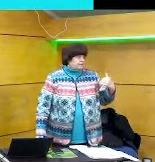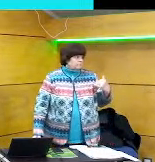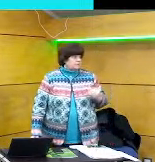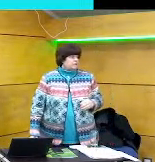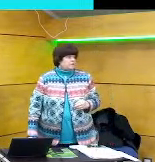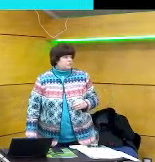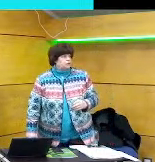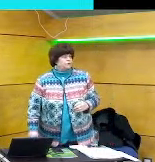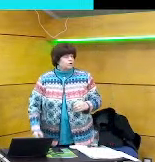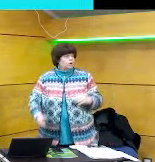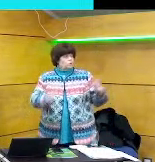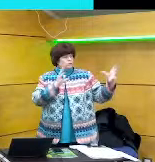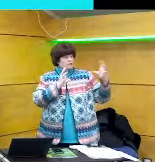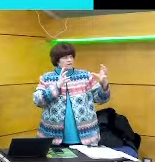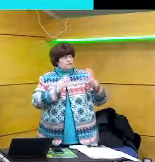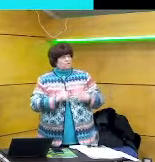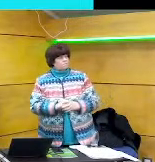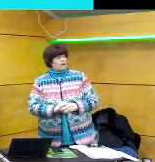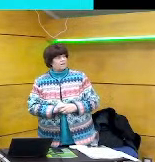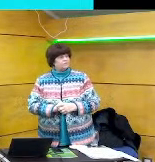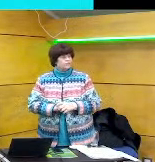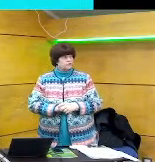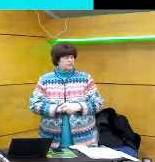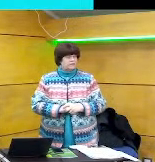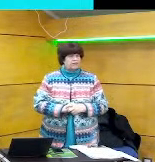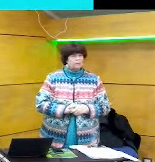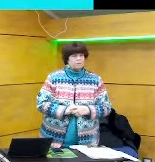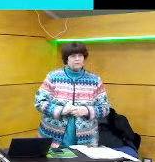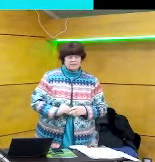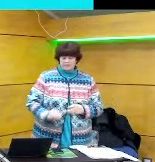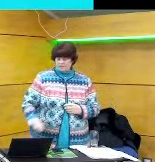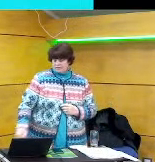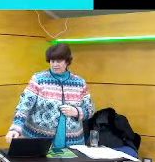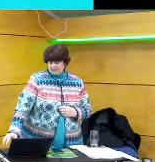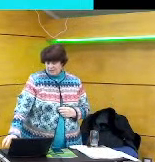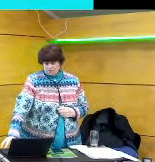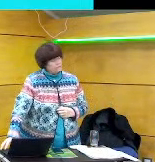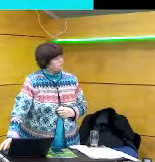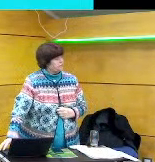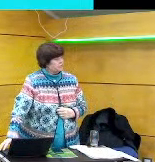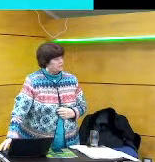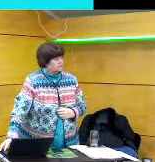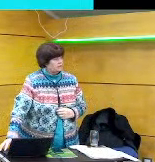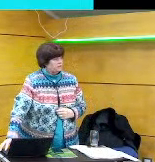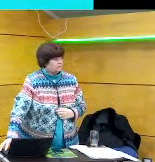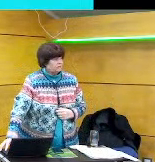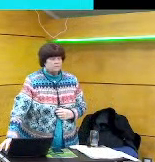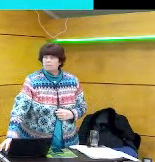have them do their own little mock version and represent the countries.